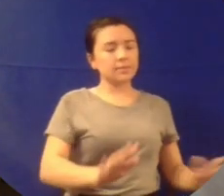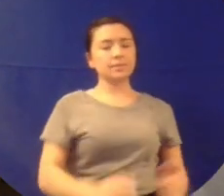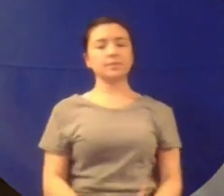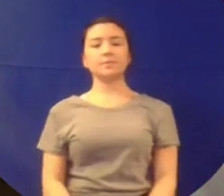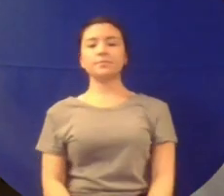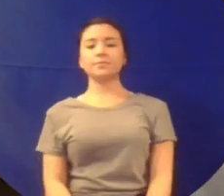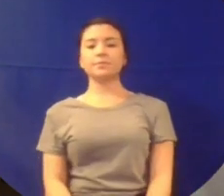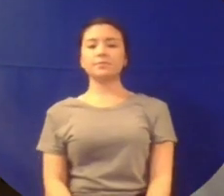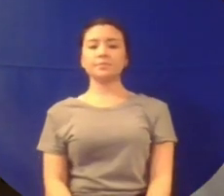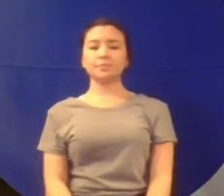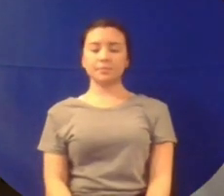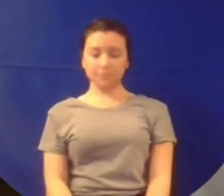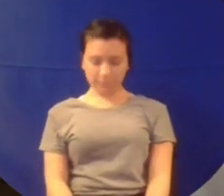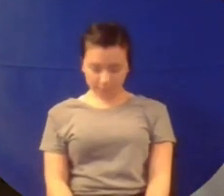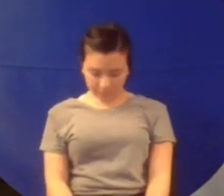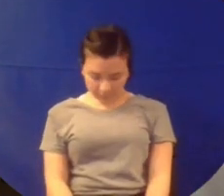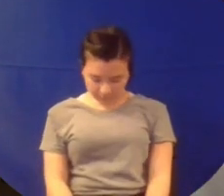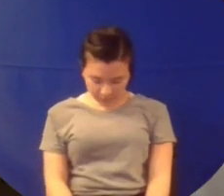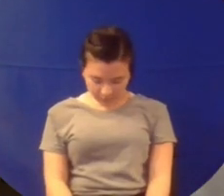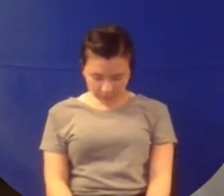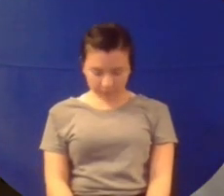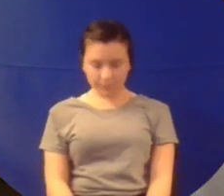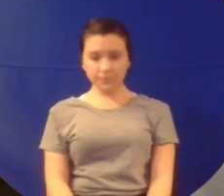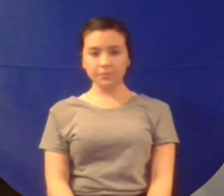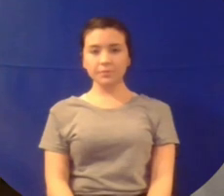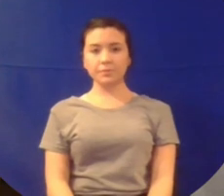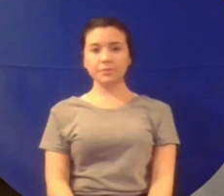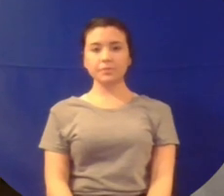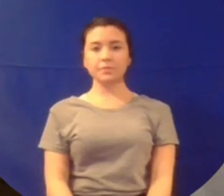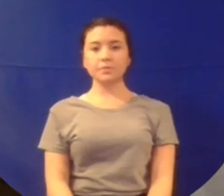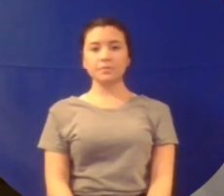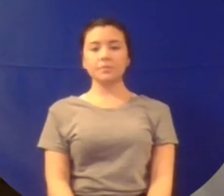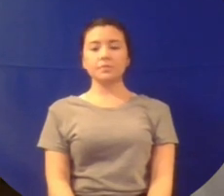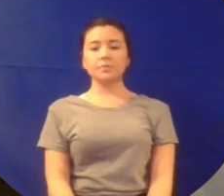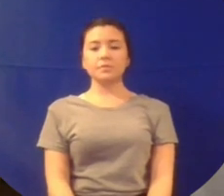greet one another with a sign of Christ's peace.